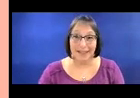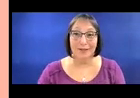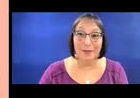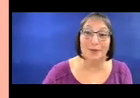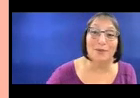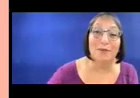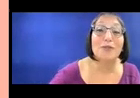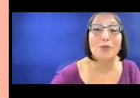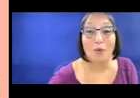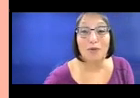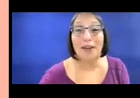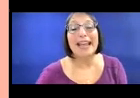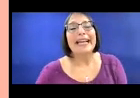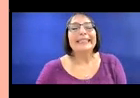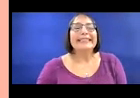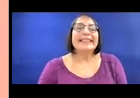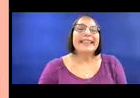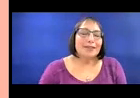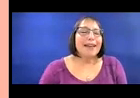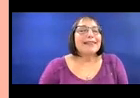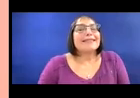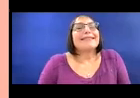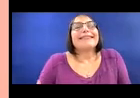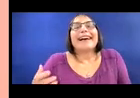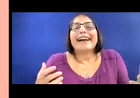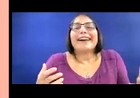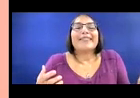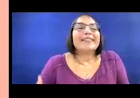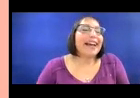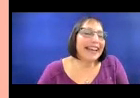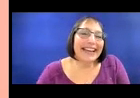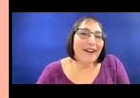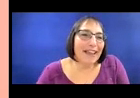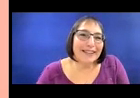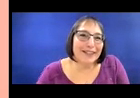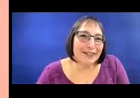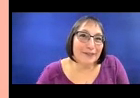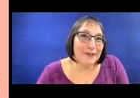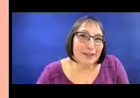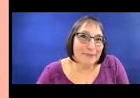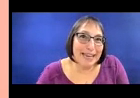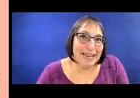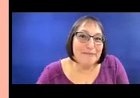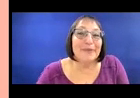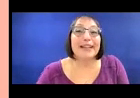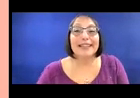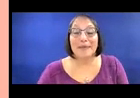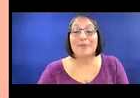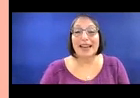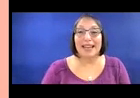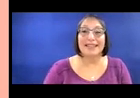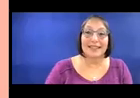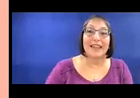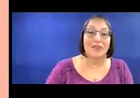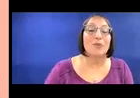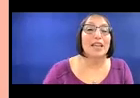successful. The students have had so much fun. The downside is we're not eating all that delicious food that they're making. But the upside